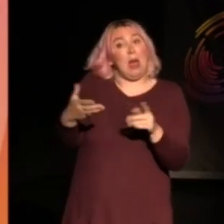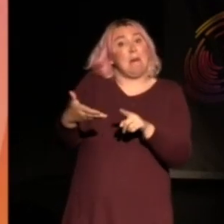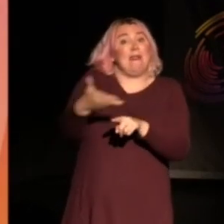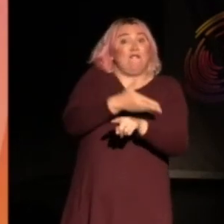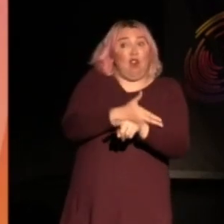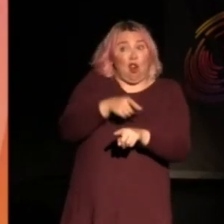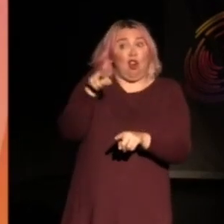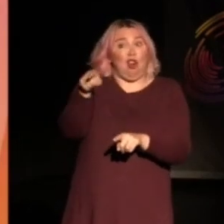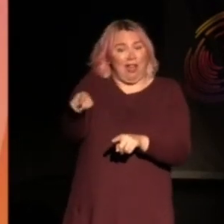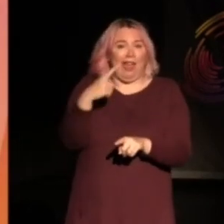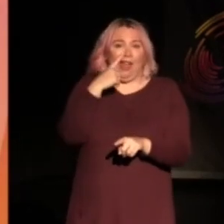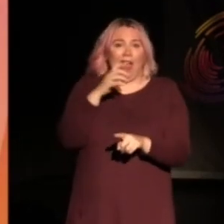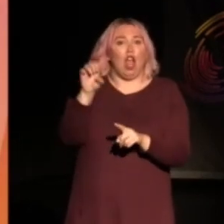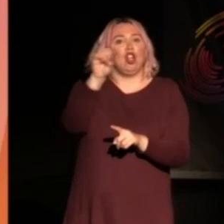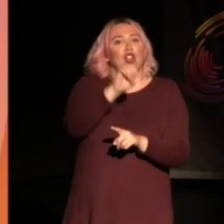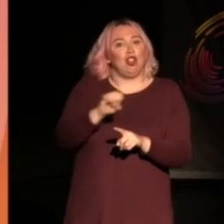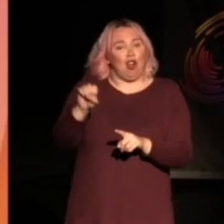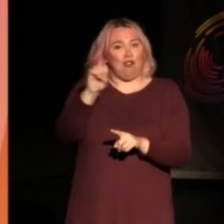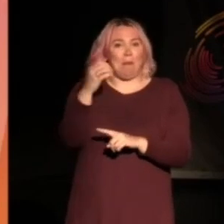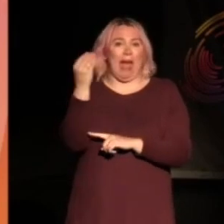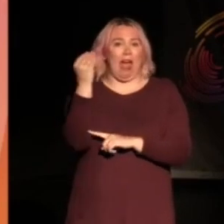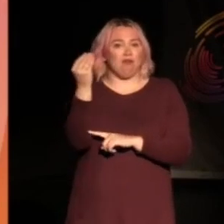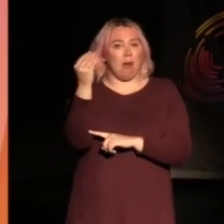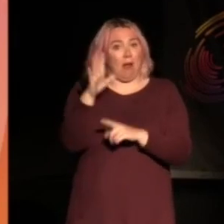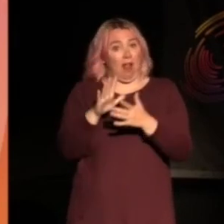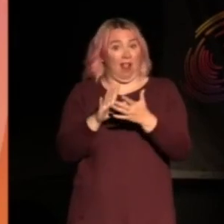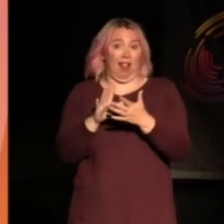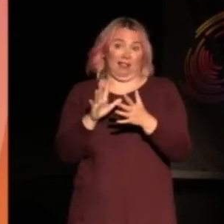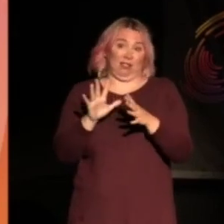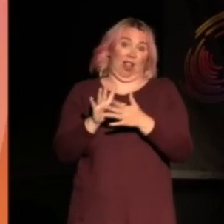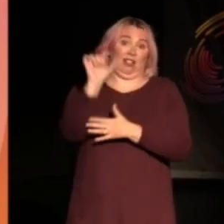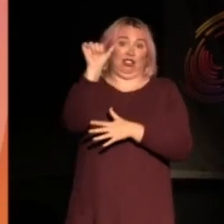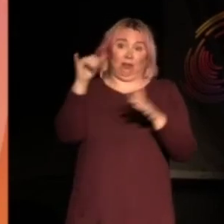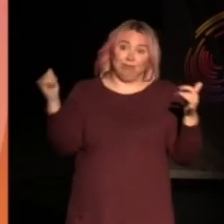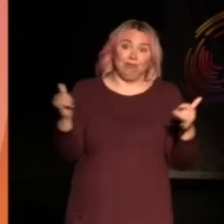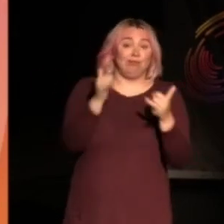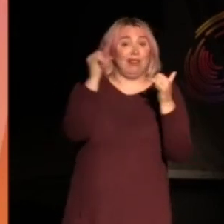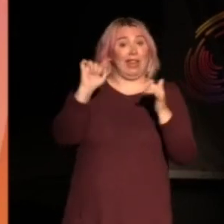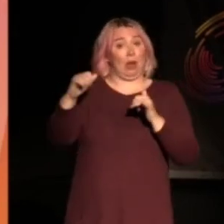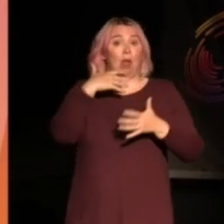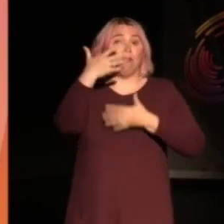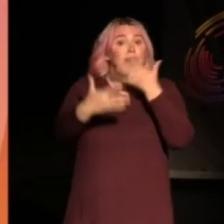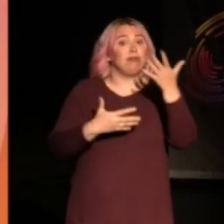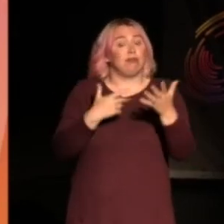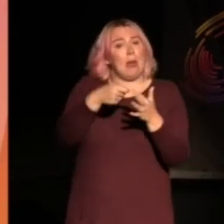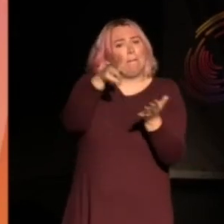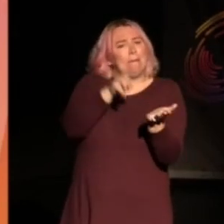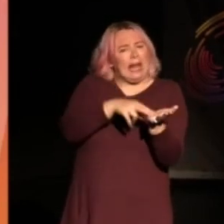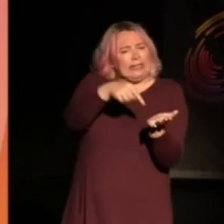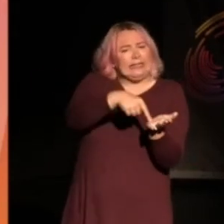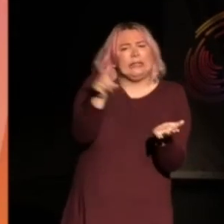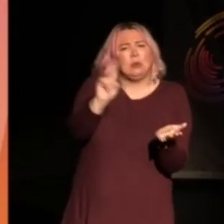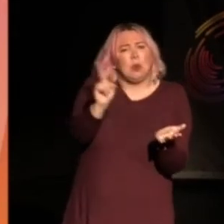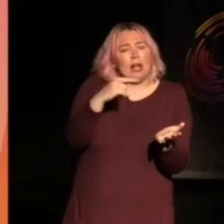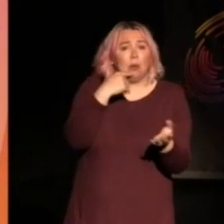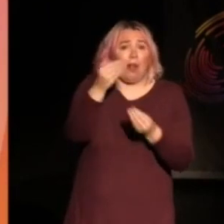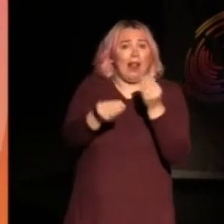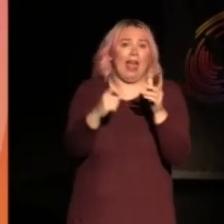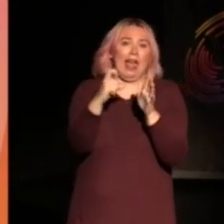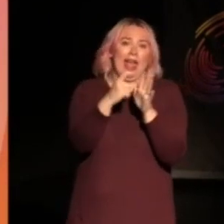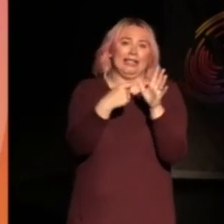festival of contemporary Arab culture. I'm going to let him tell you more about the work of Penn, so please welcome him to the stage. Dan Gorman.